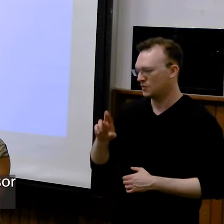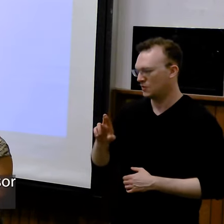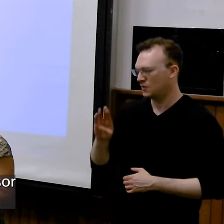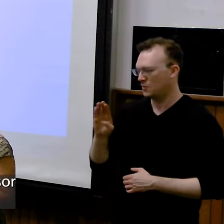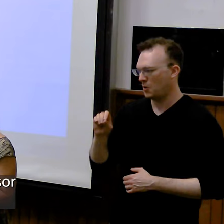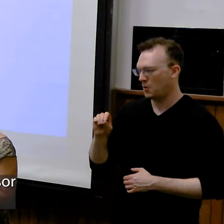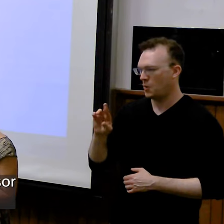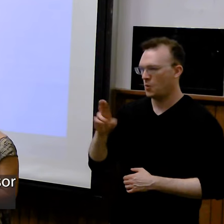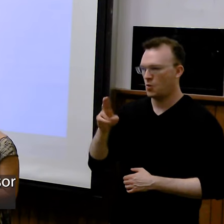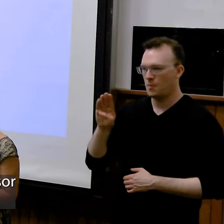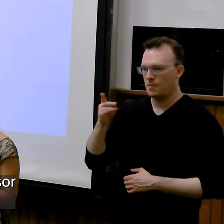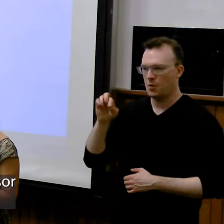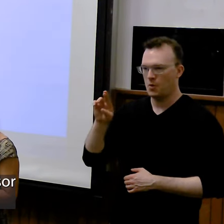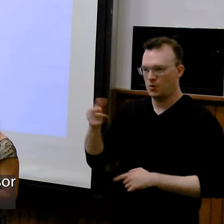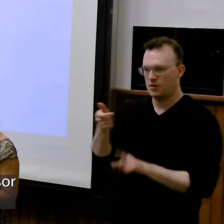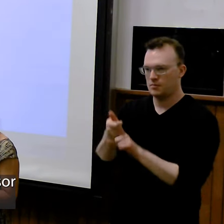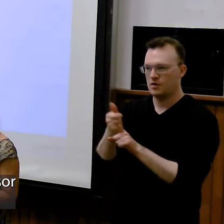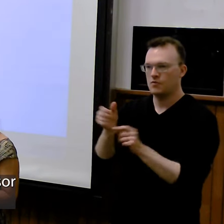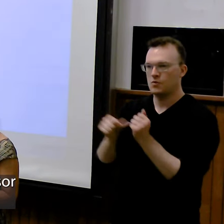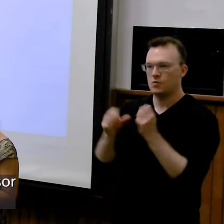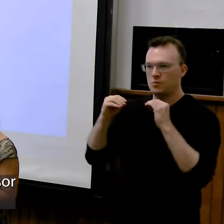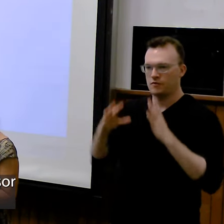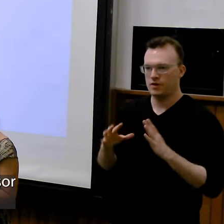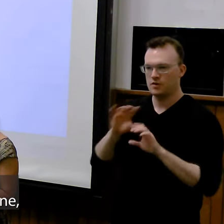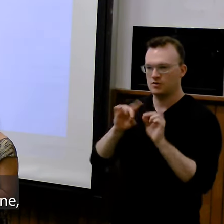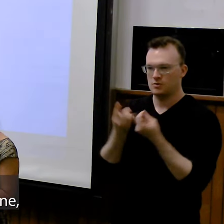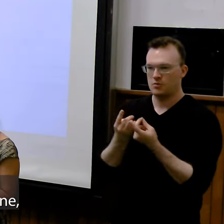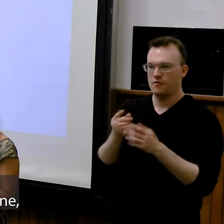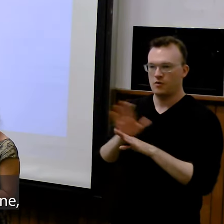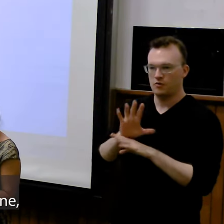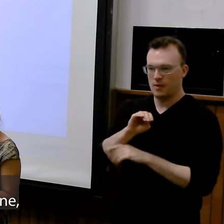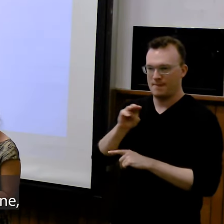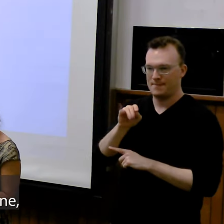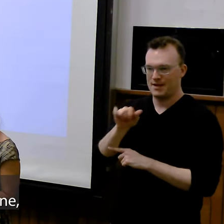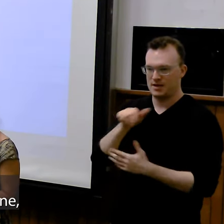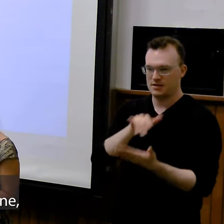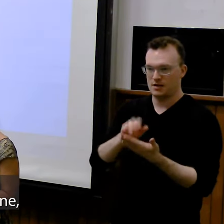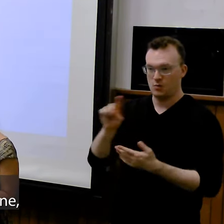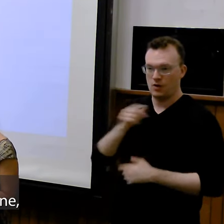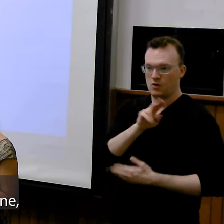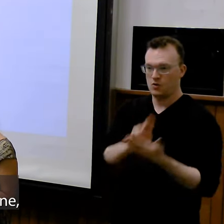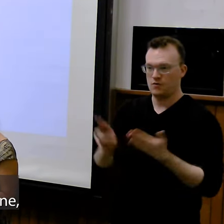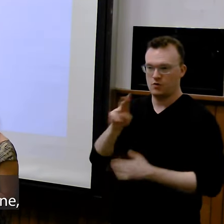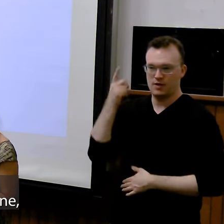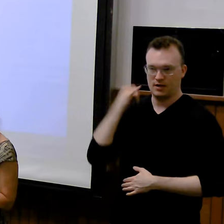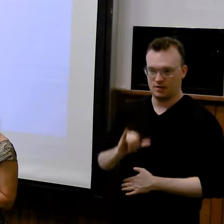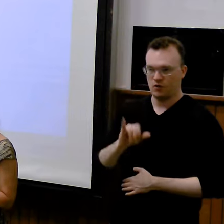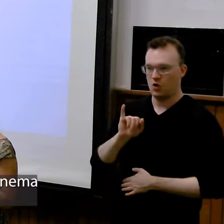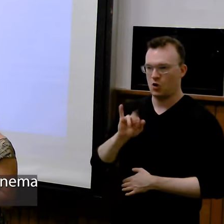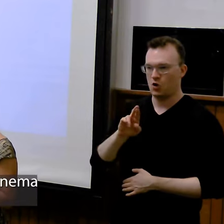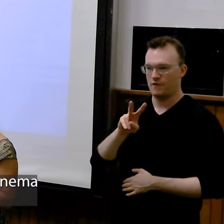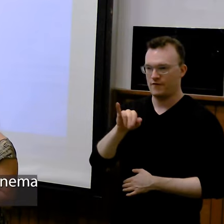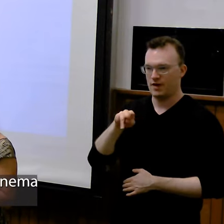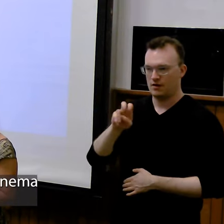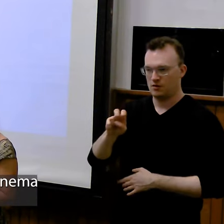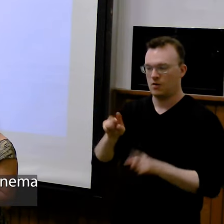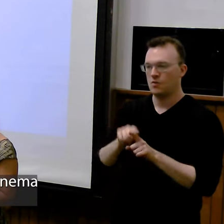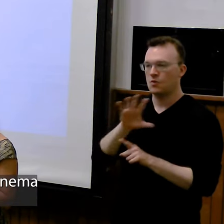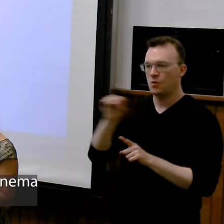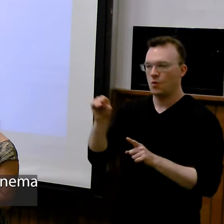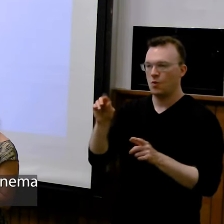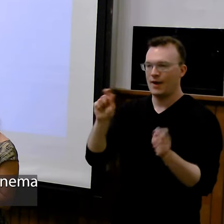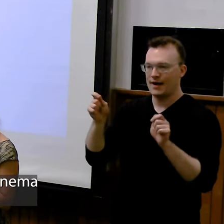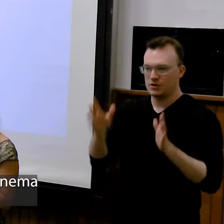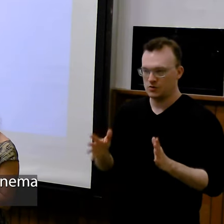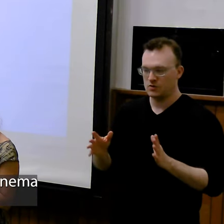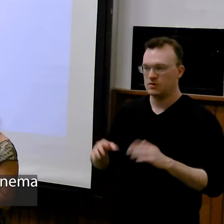Dr. Bo Ruberg is an associate professor in the Department of Film and Media Studies at the University of California, Irvine, and the co-editor of the